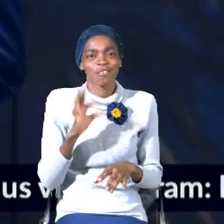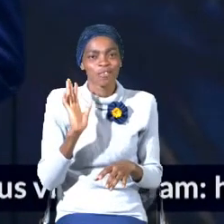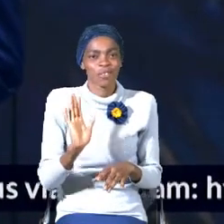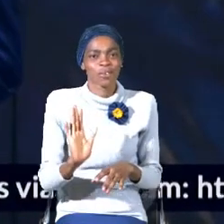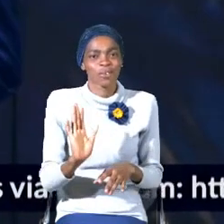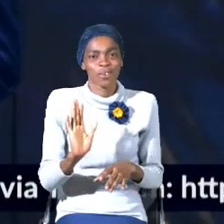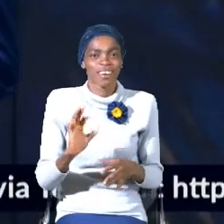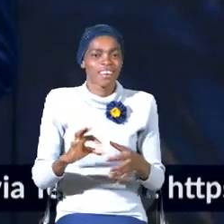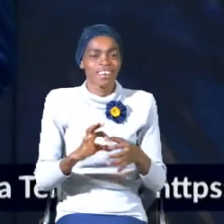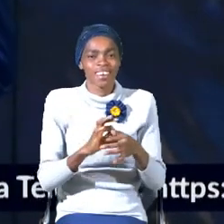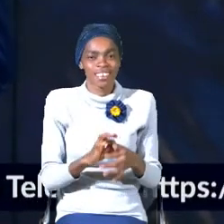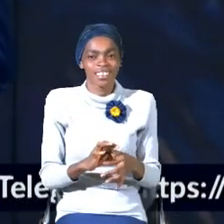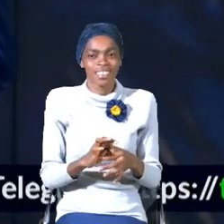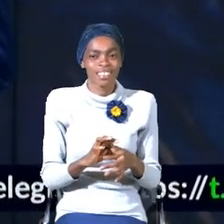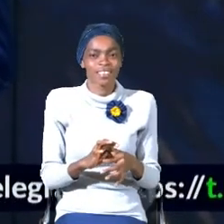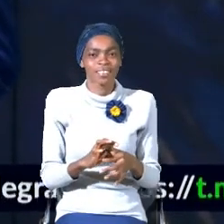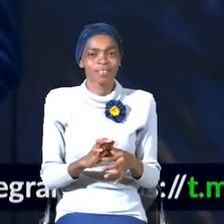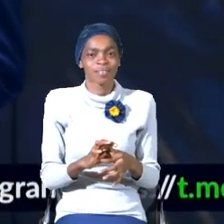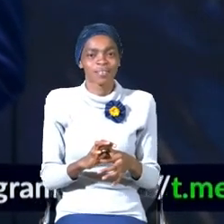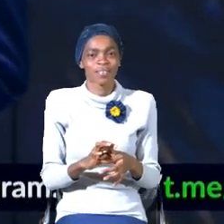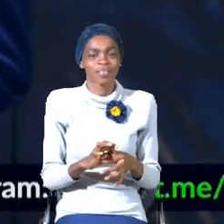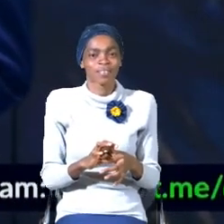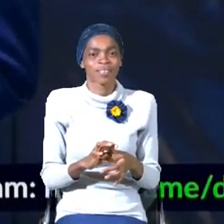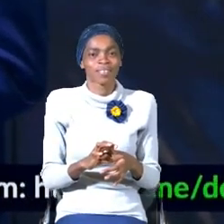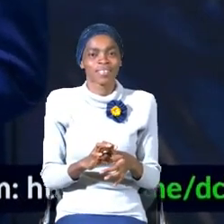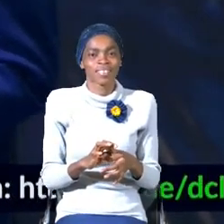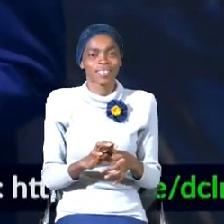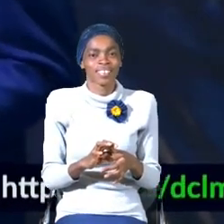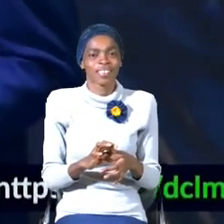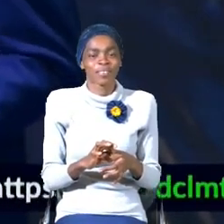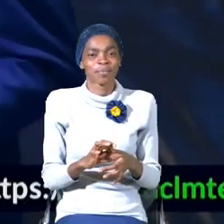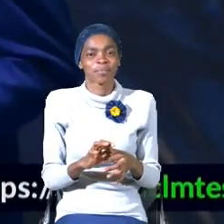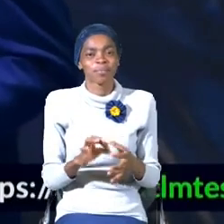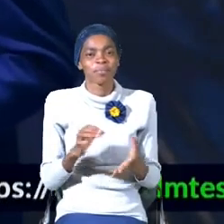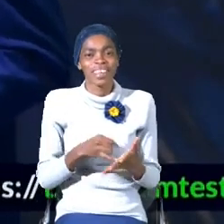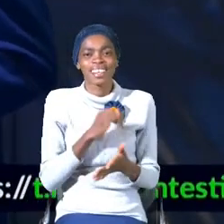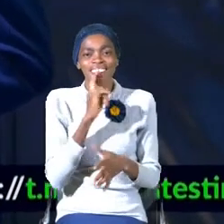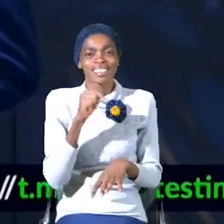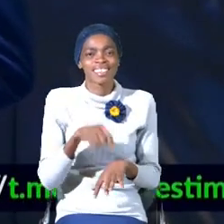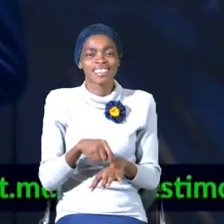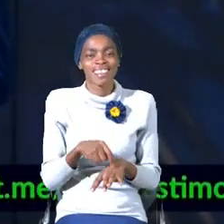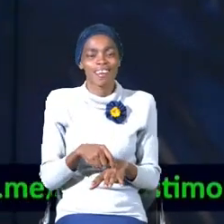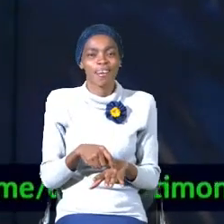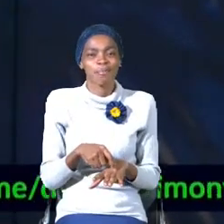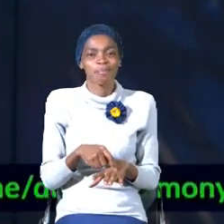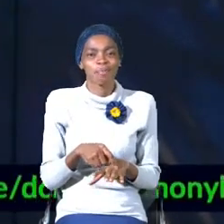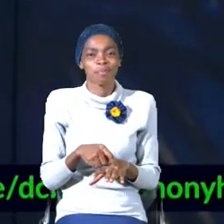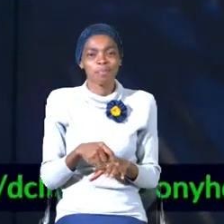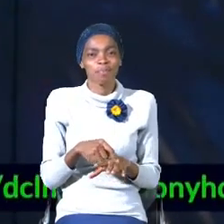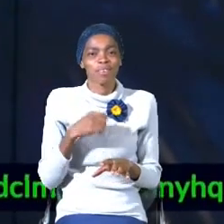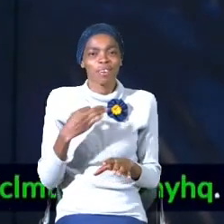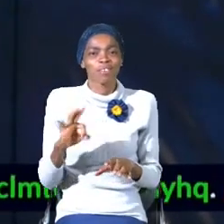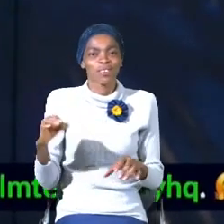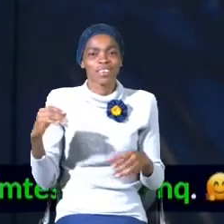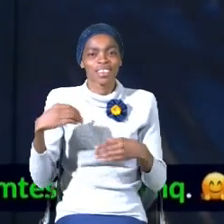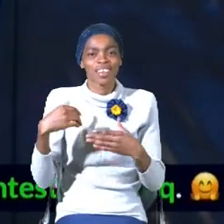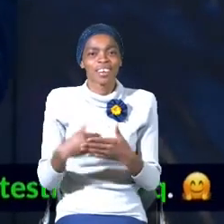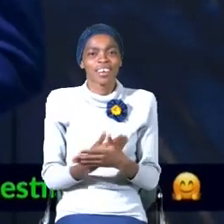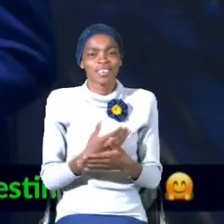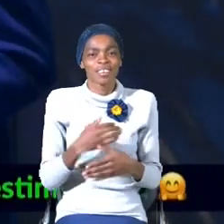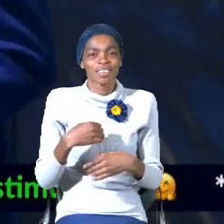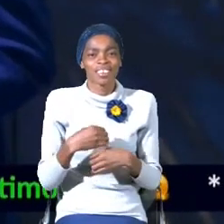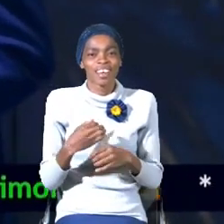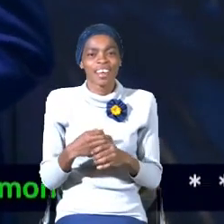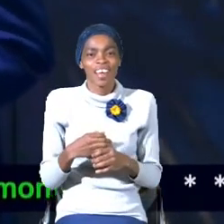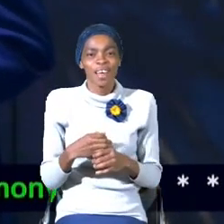of conviction. It is the moment of a new creature. It is the